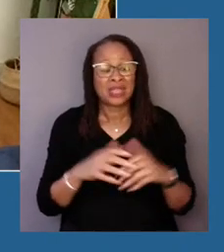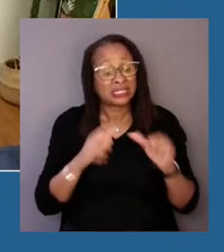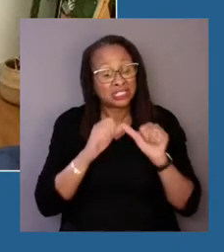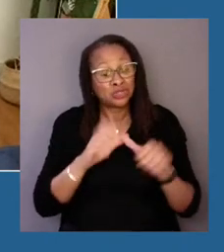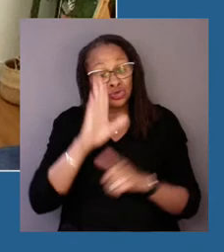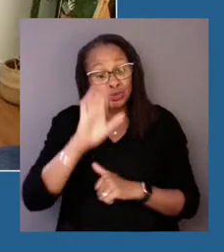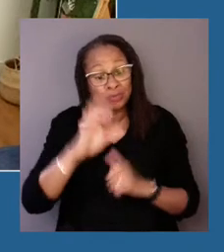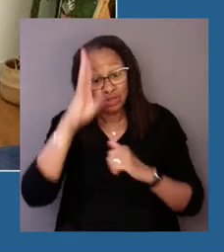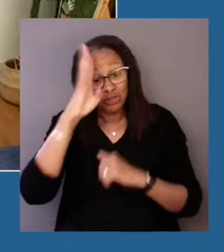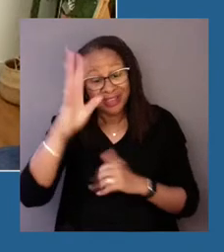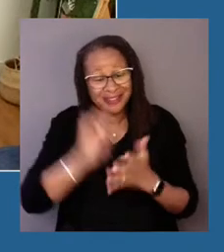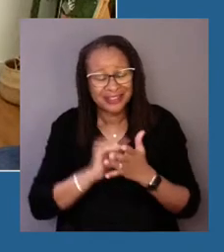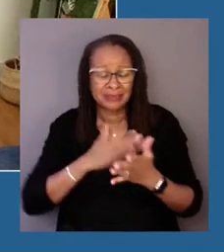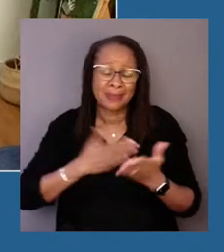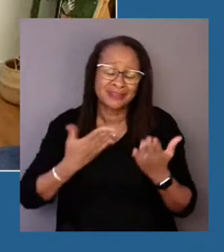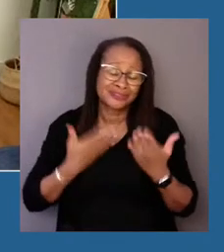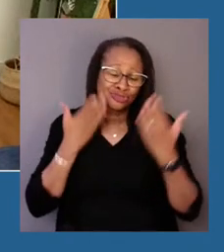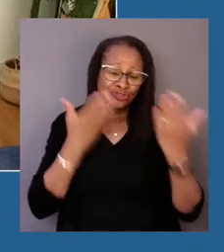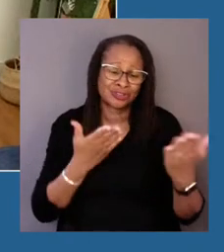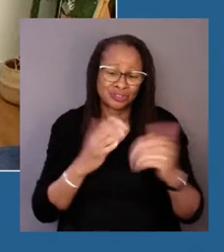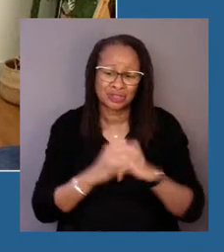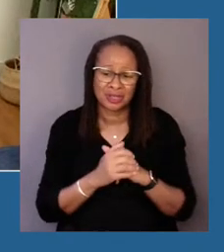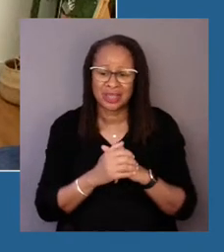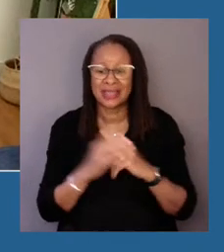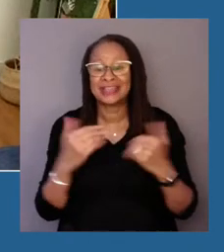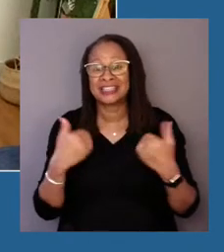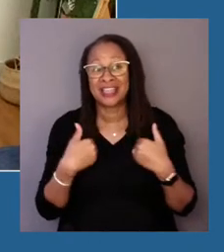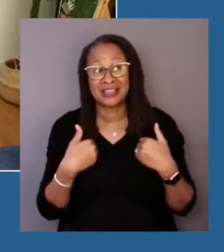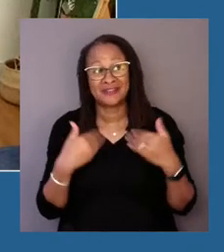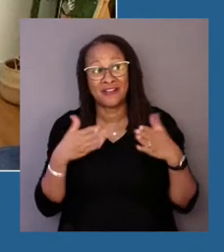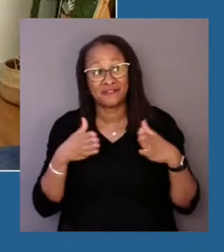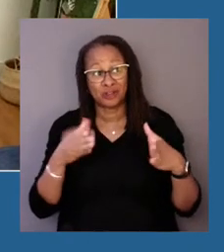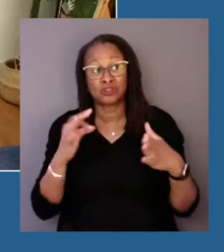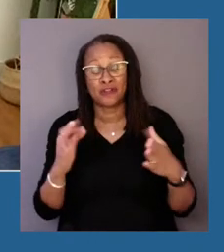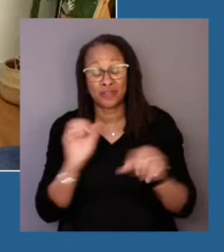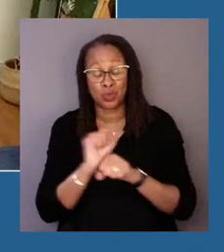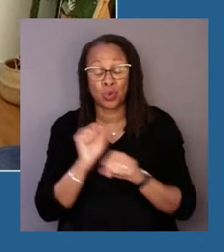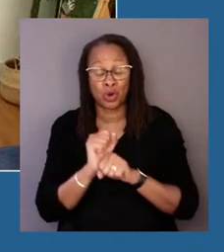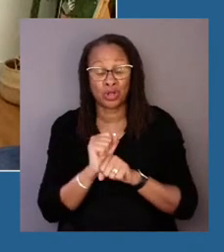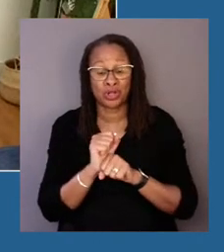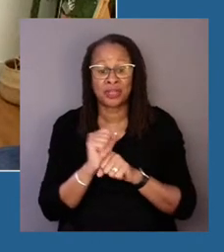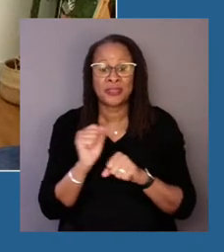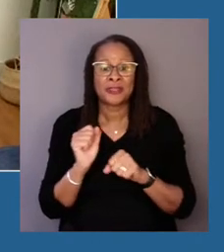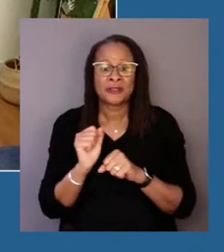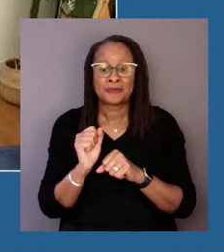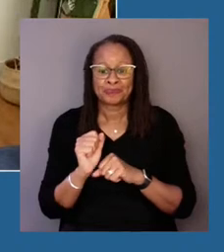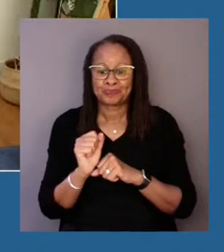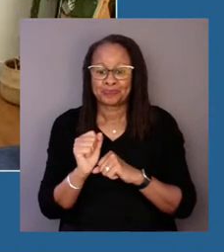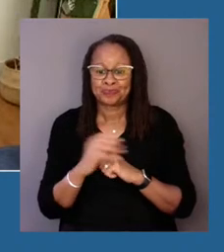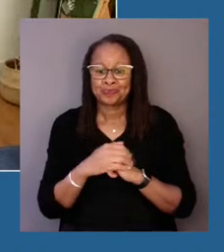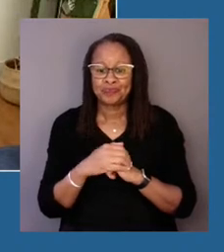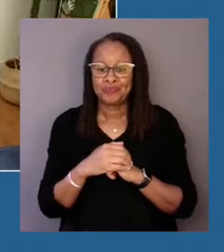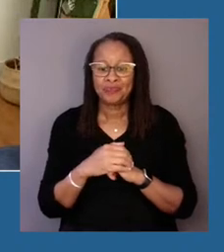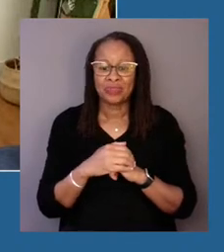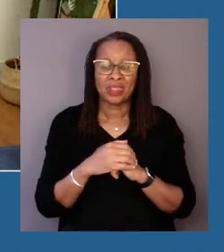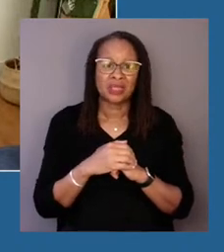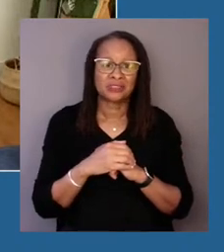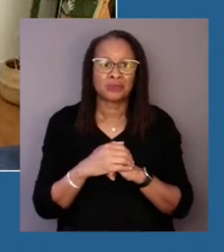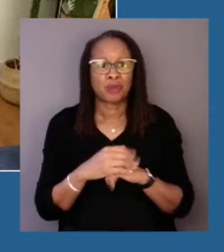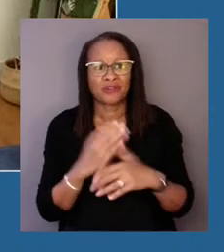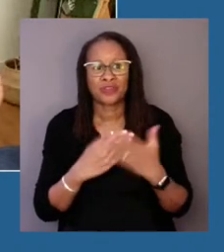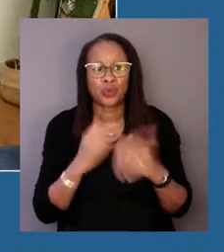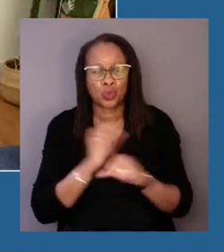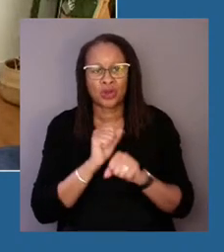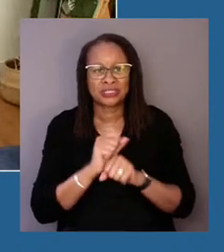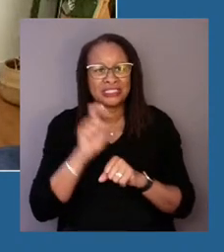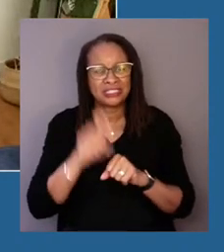like, you know, is there a version of the work that could exist purely as a WhatsApp forwarded message that, like, is meant to be shared on that